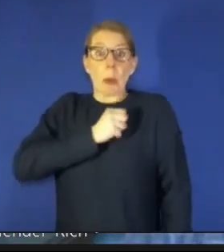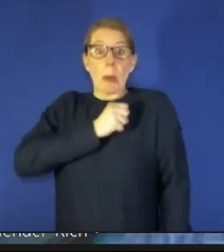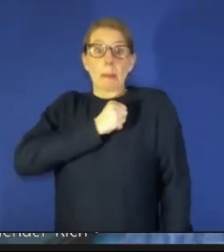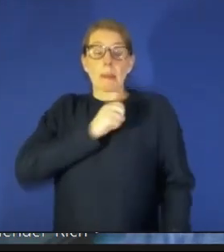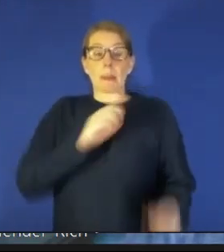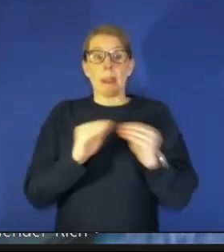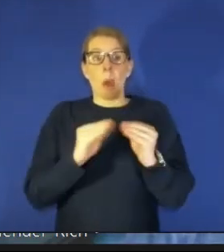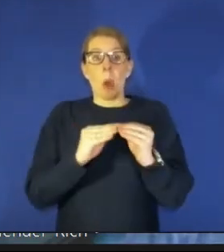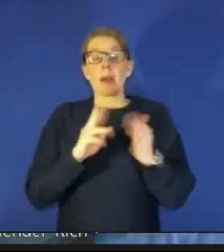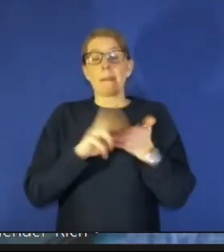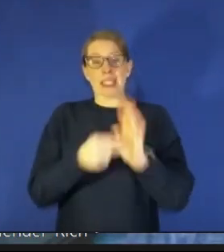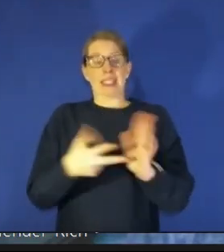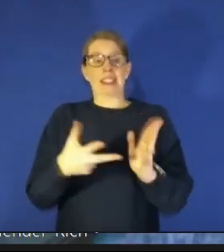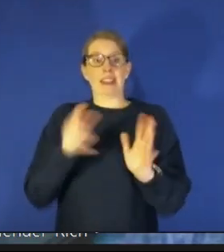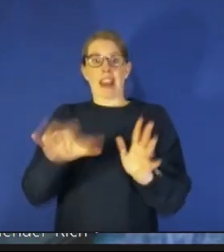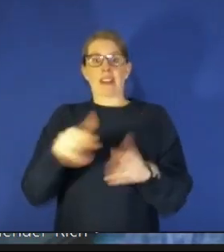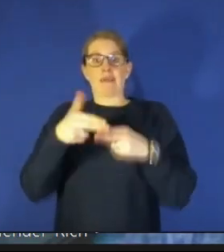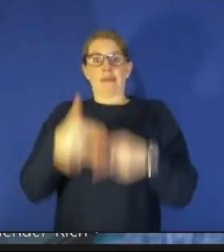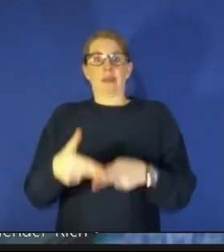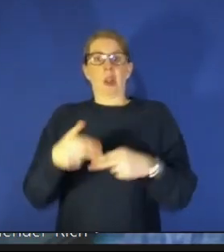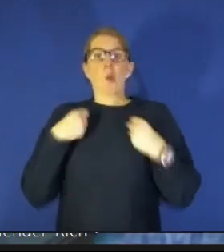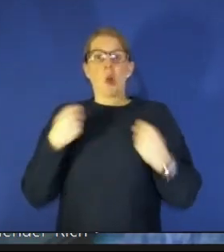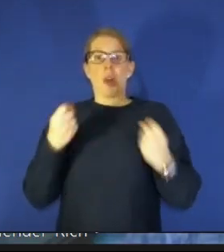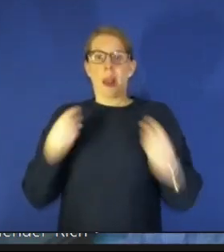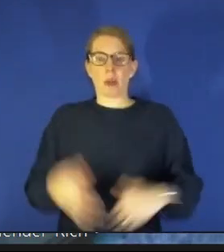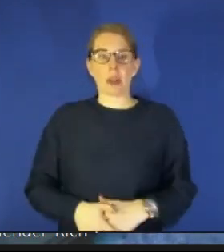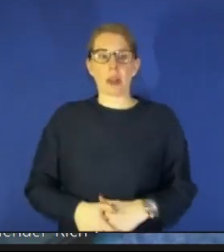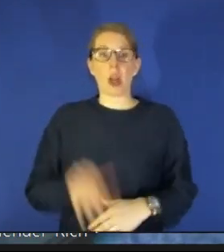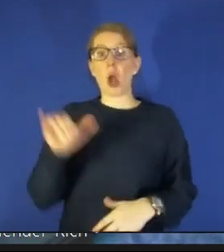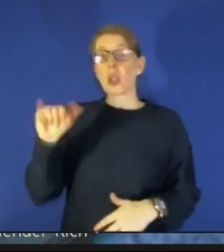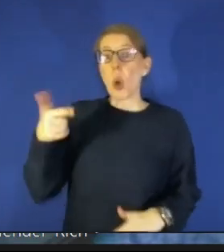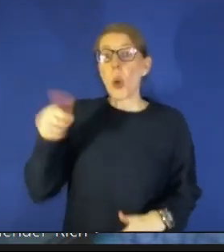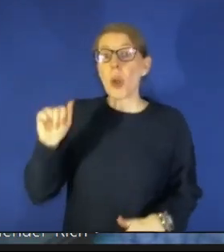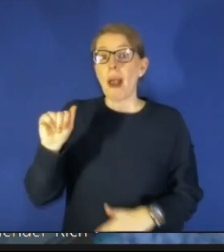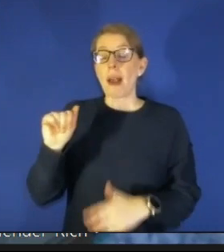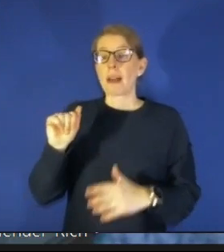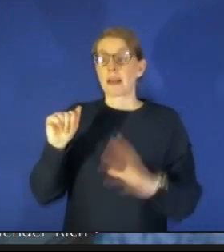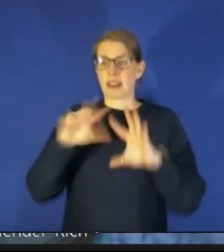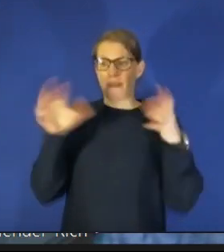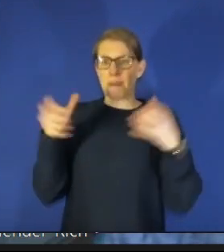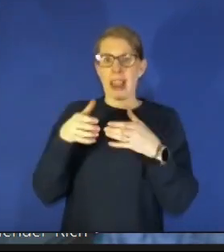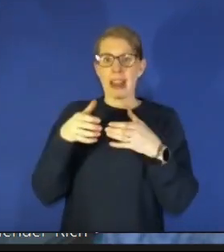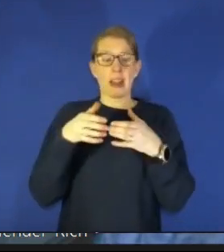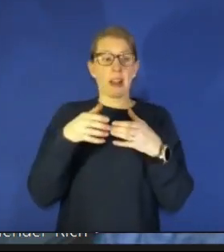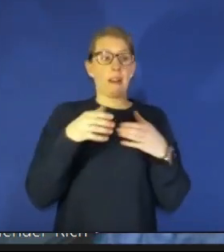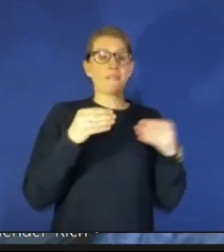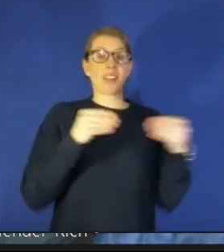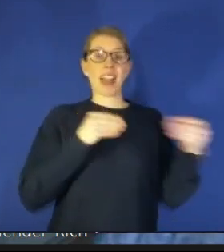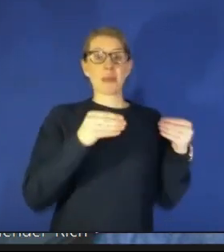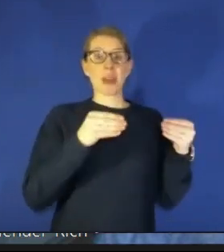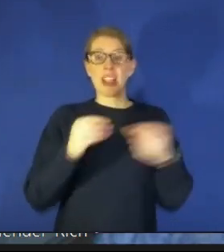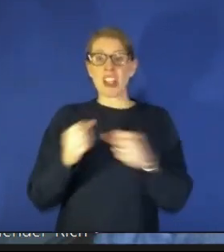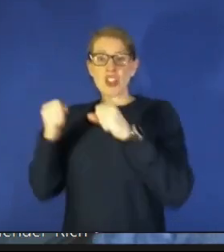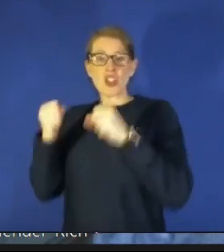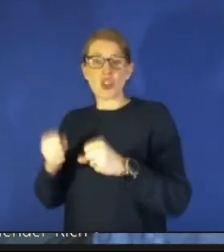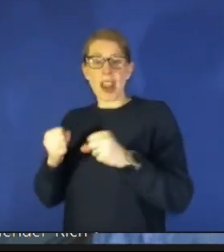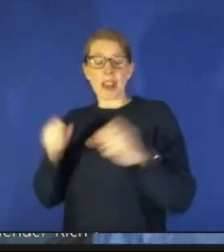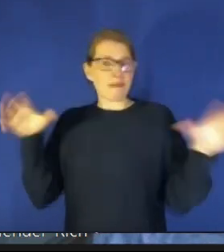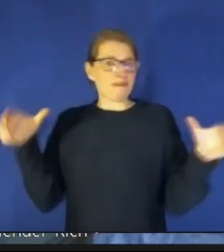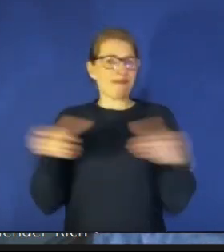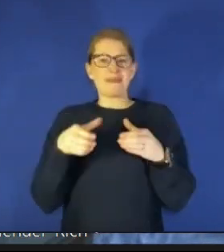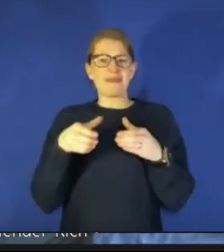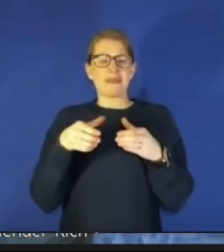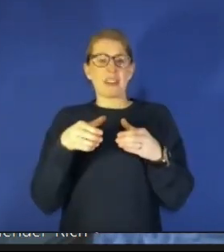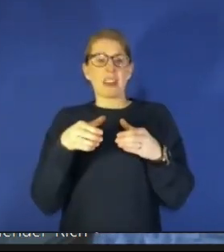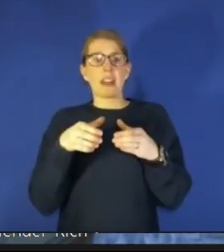is really a workout. And in doing something like yoga, you're really combining the flexibility and the strength, and depending on how